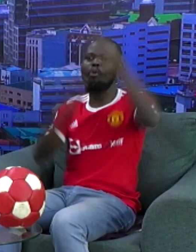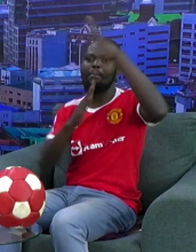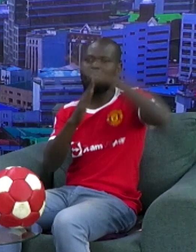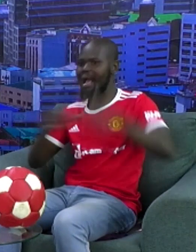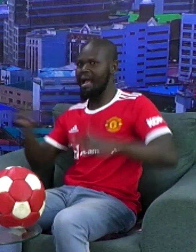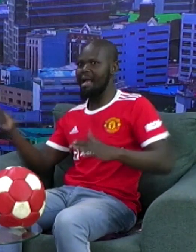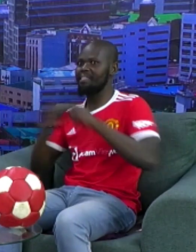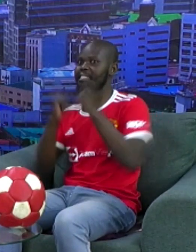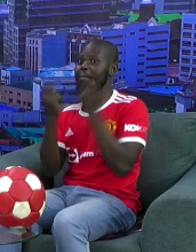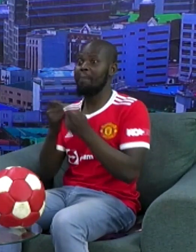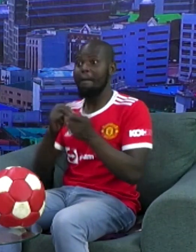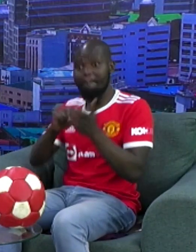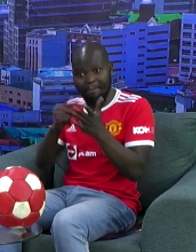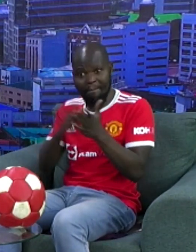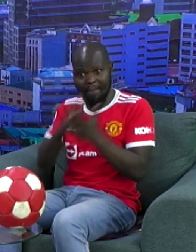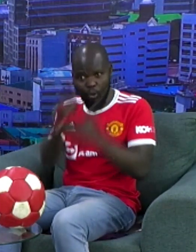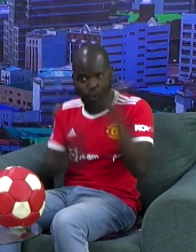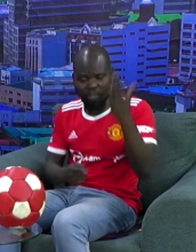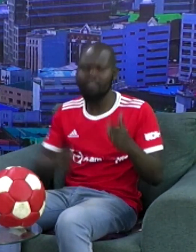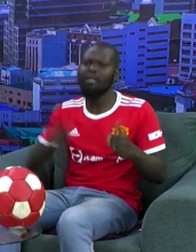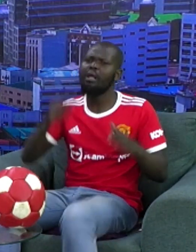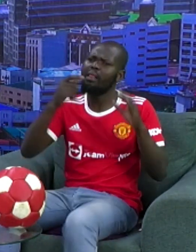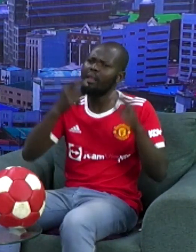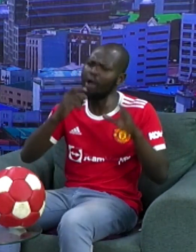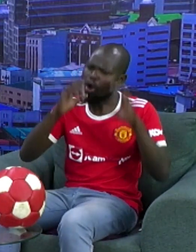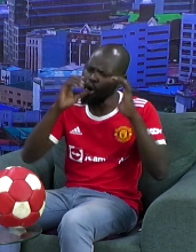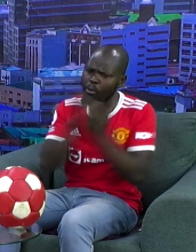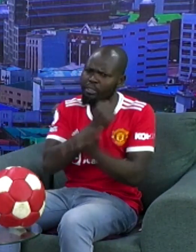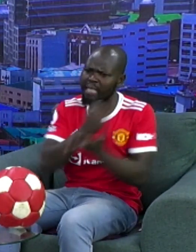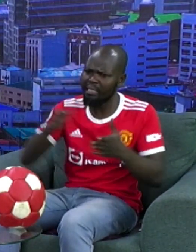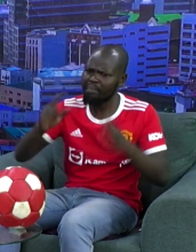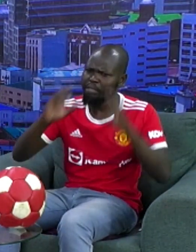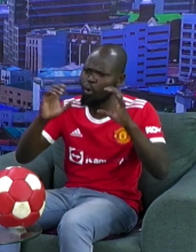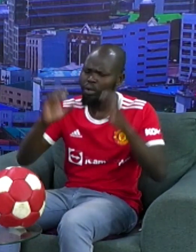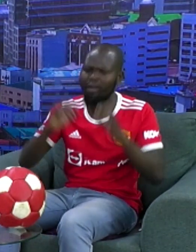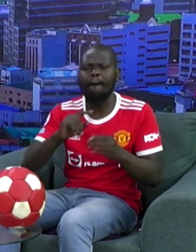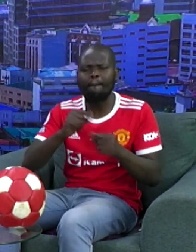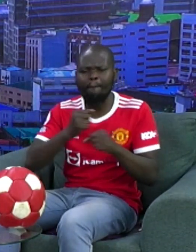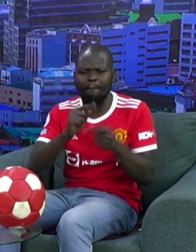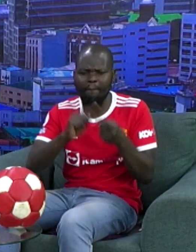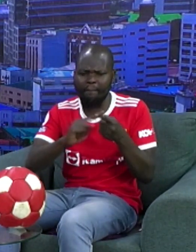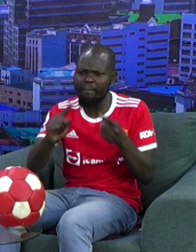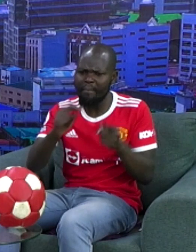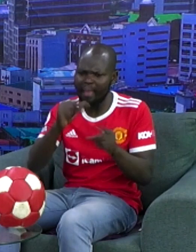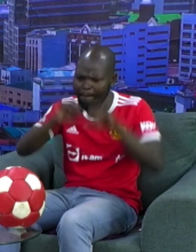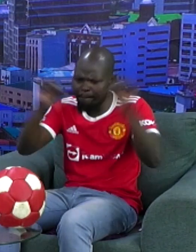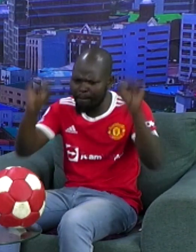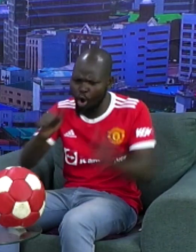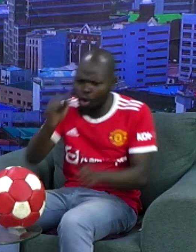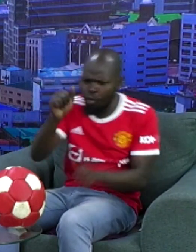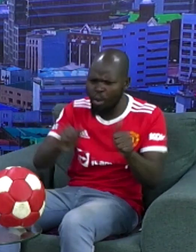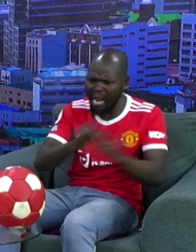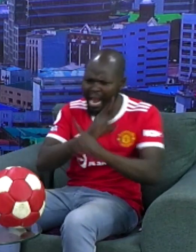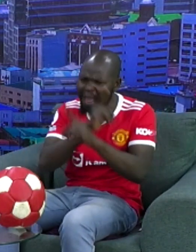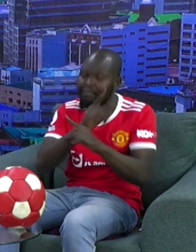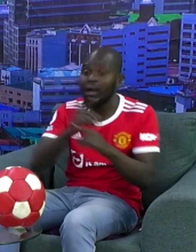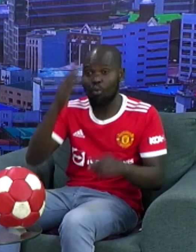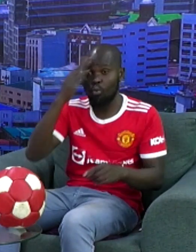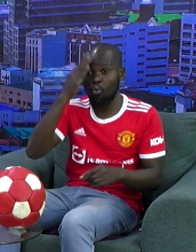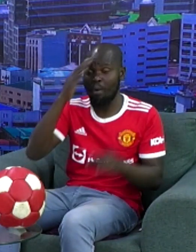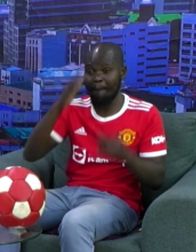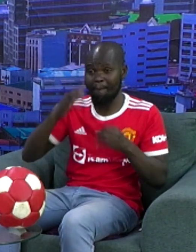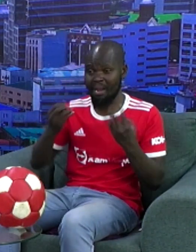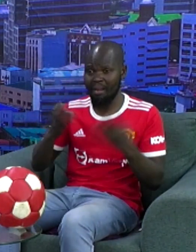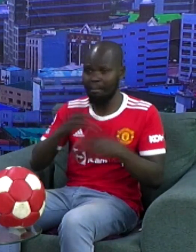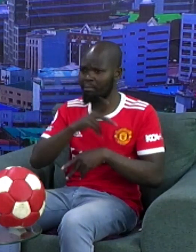the game, he will avoid the mistakes and really take out the players and revamp and strategize